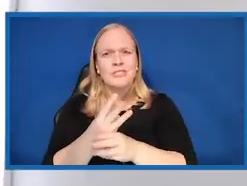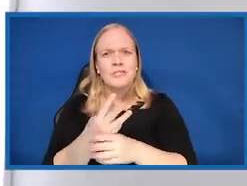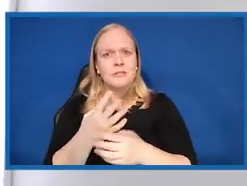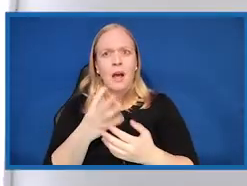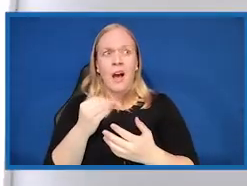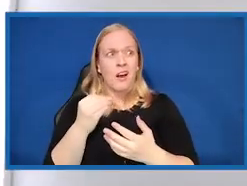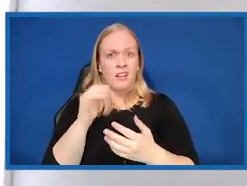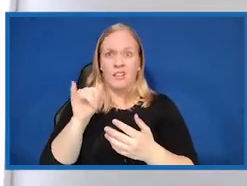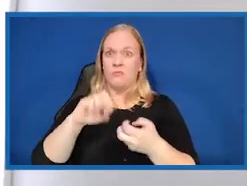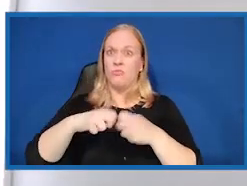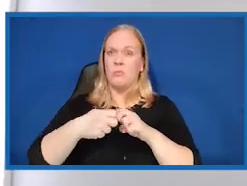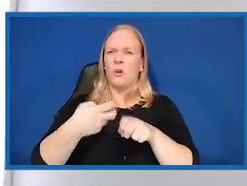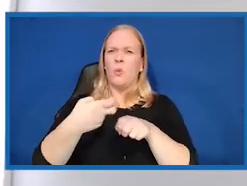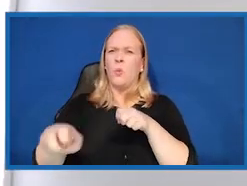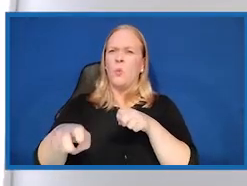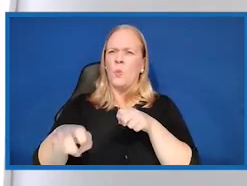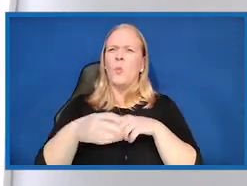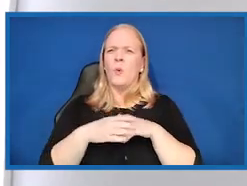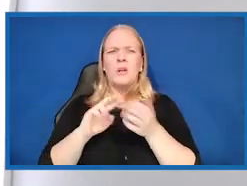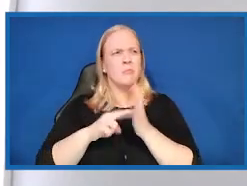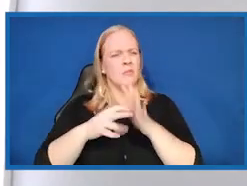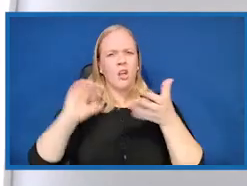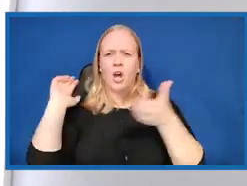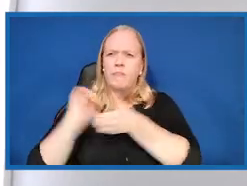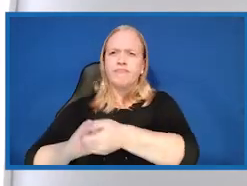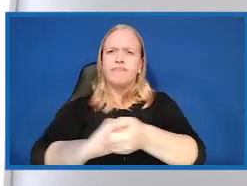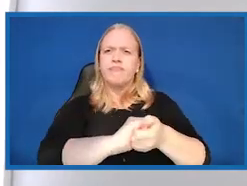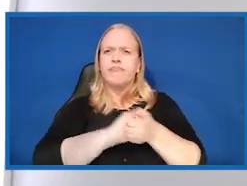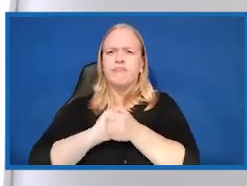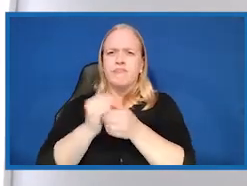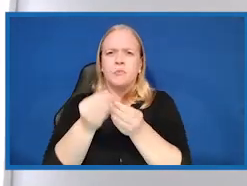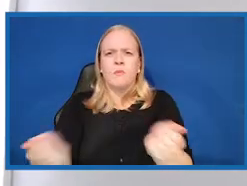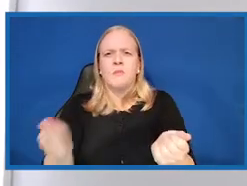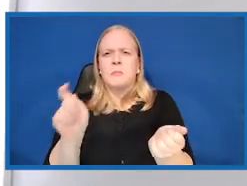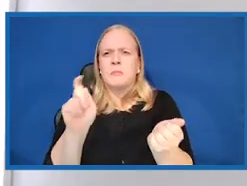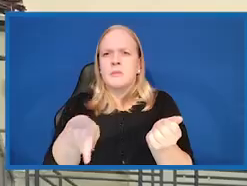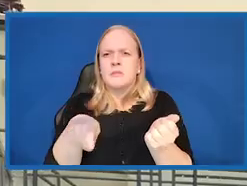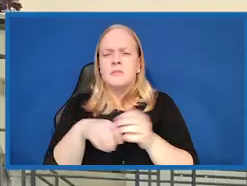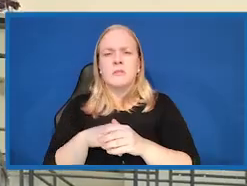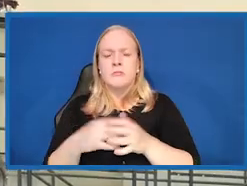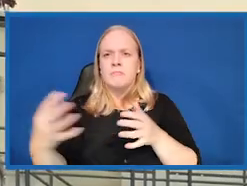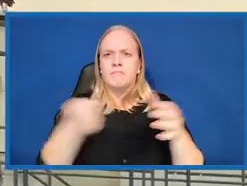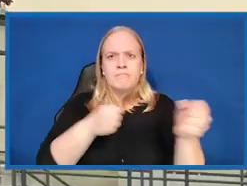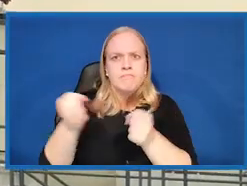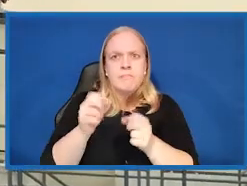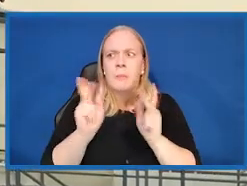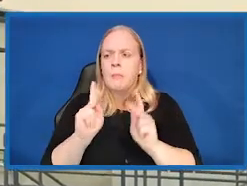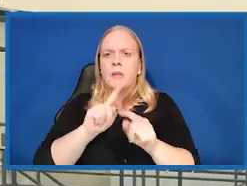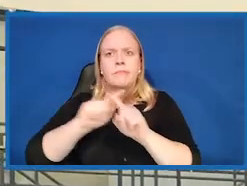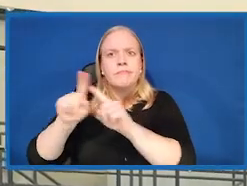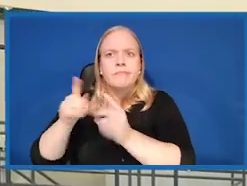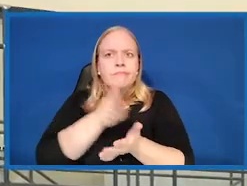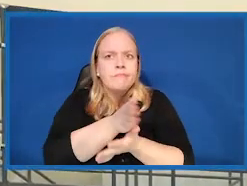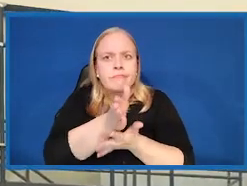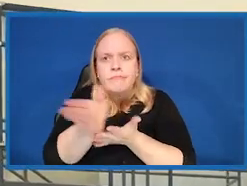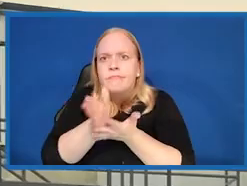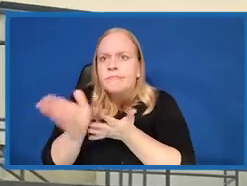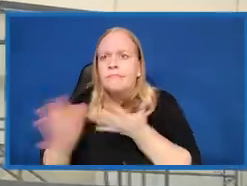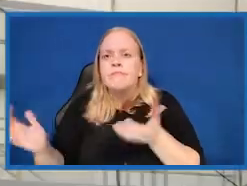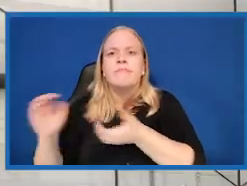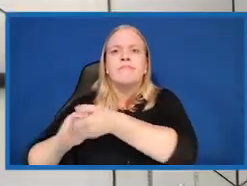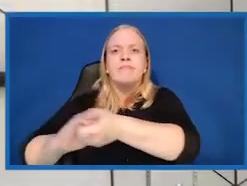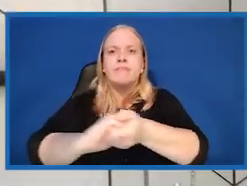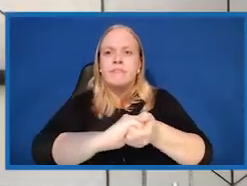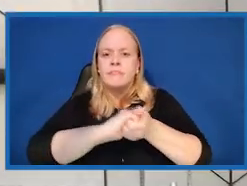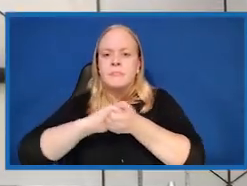requires a global solution, and that means people from all skill mixes contributing to that. That